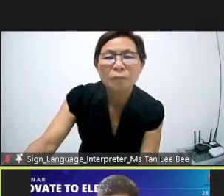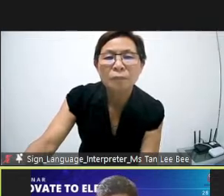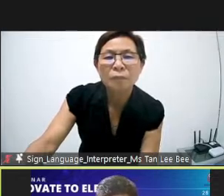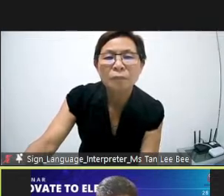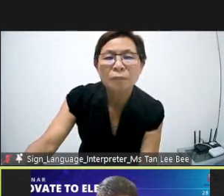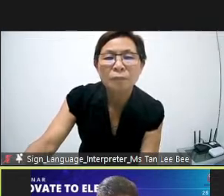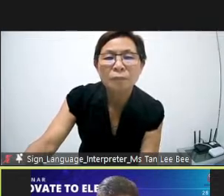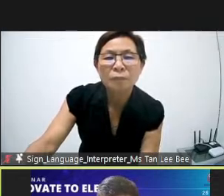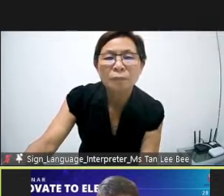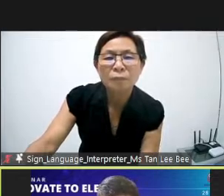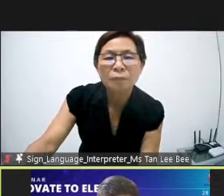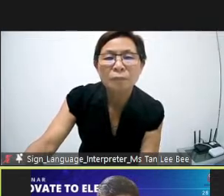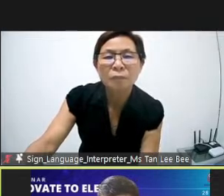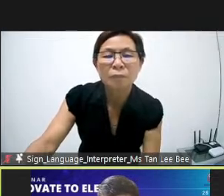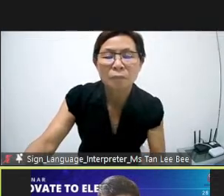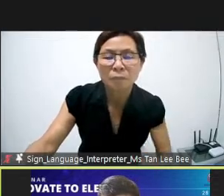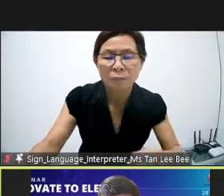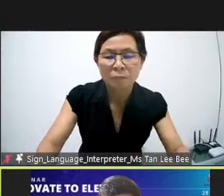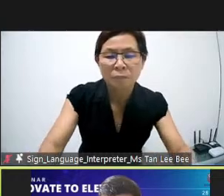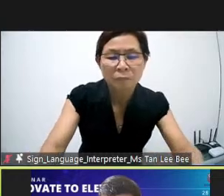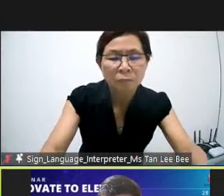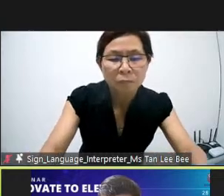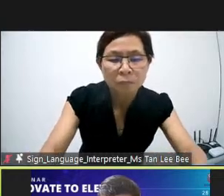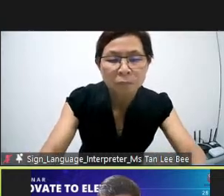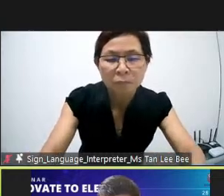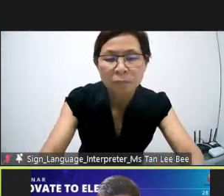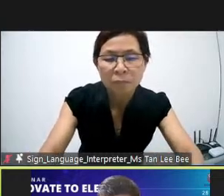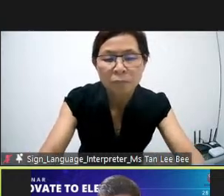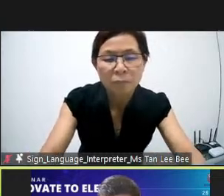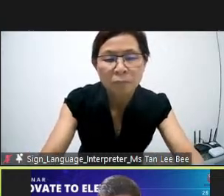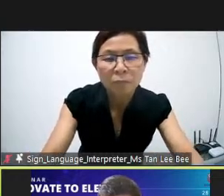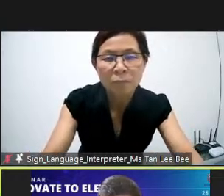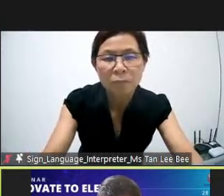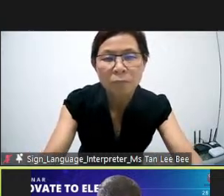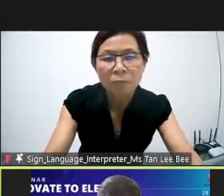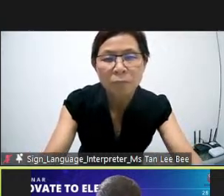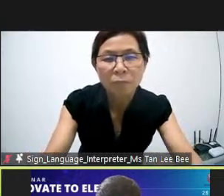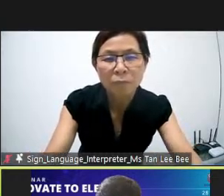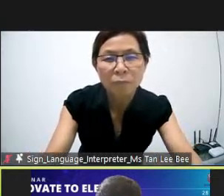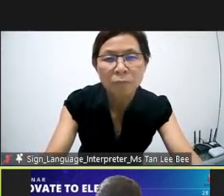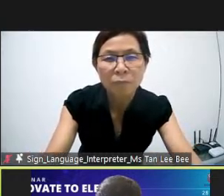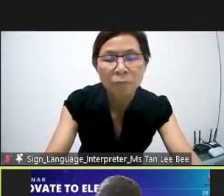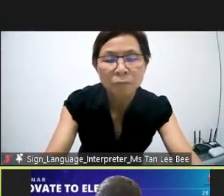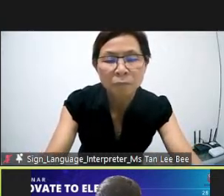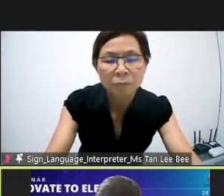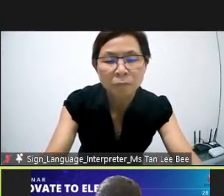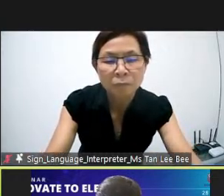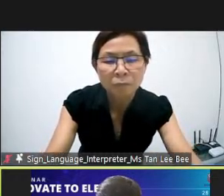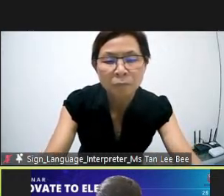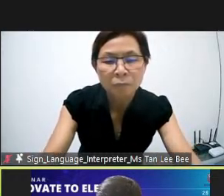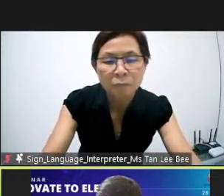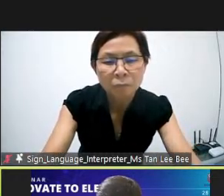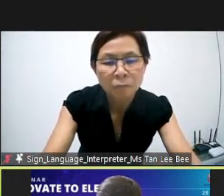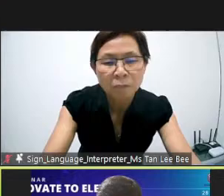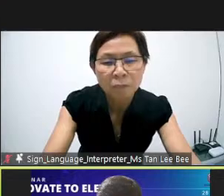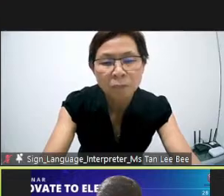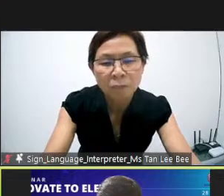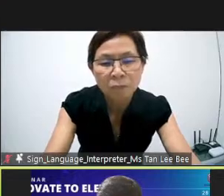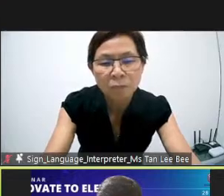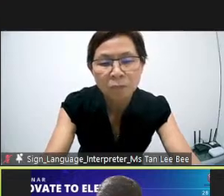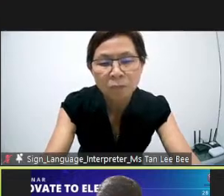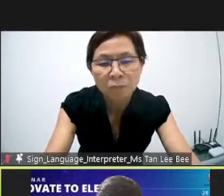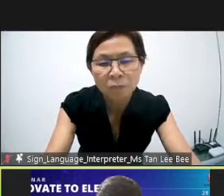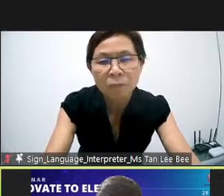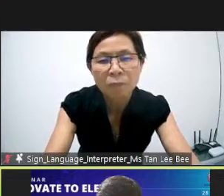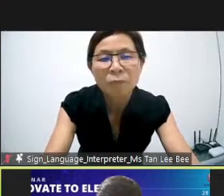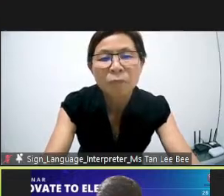The appropriate multimedia elements and features, like background color, picture, animation, transition, type of